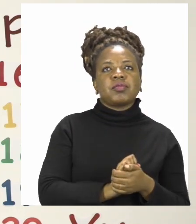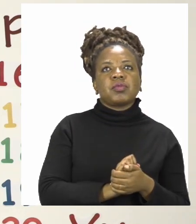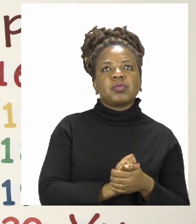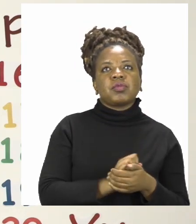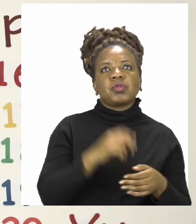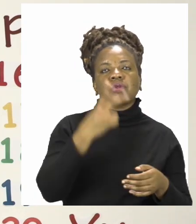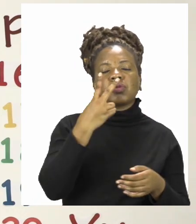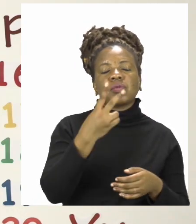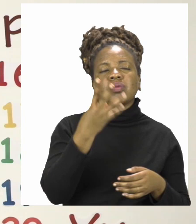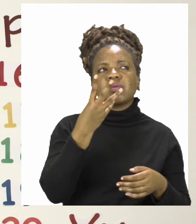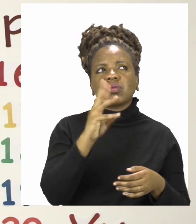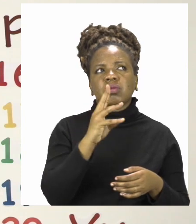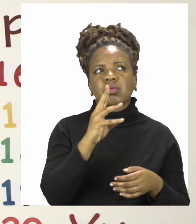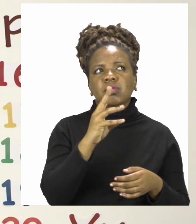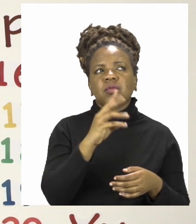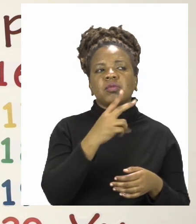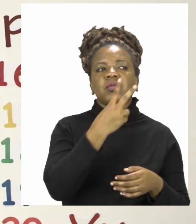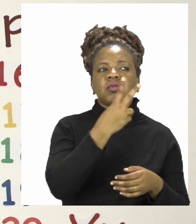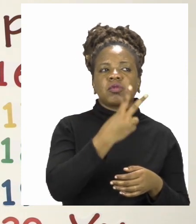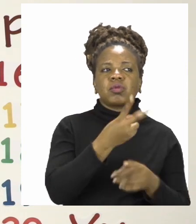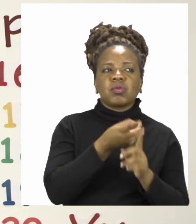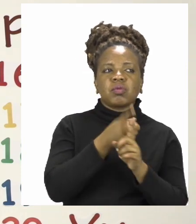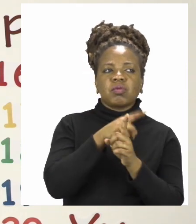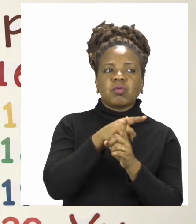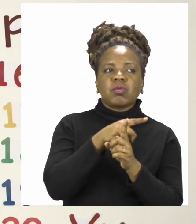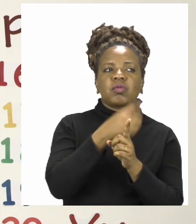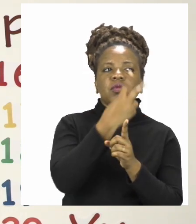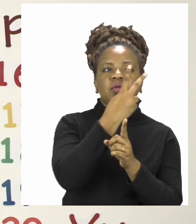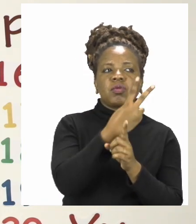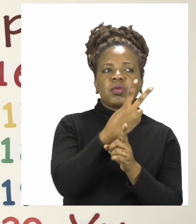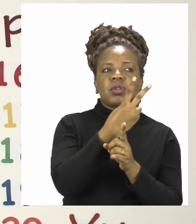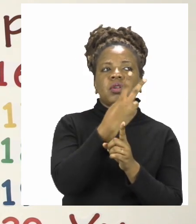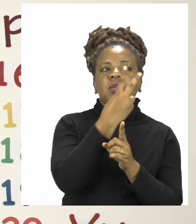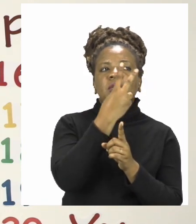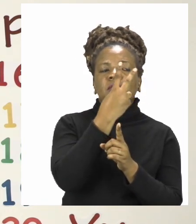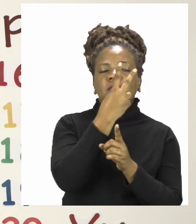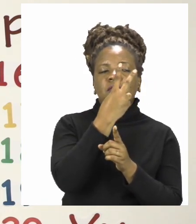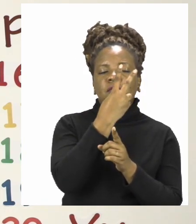backwards. 25 together, 24,